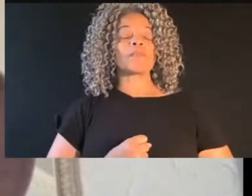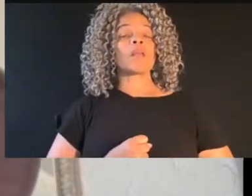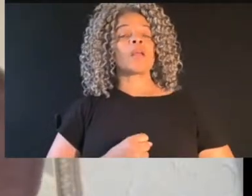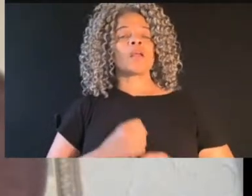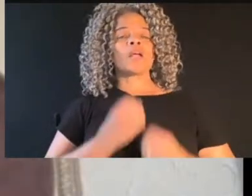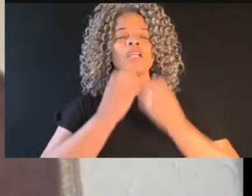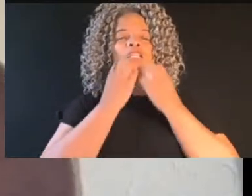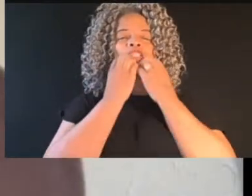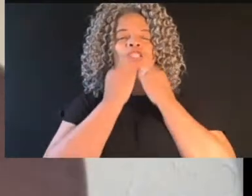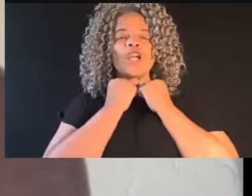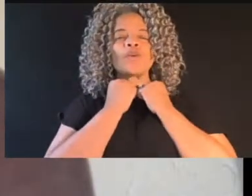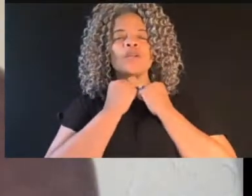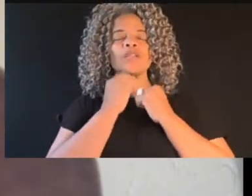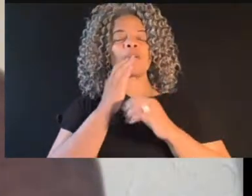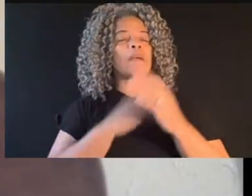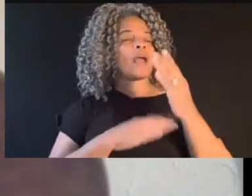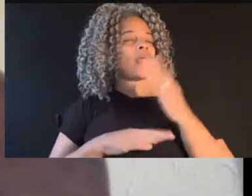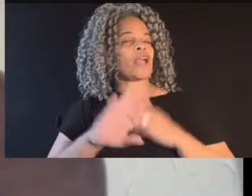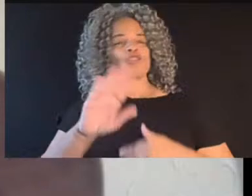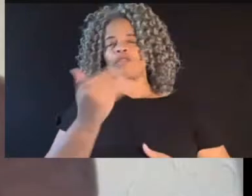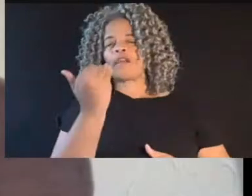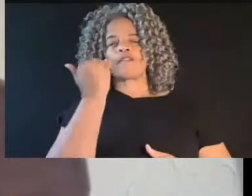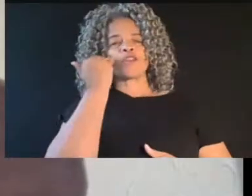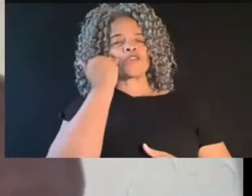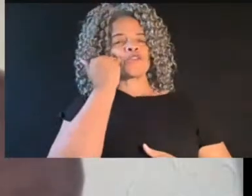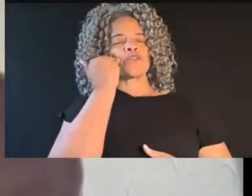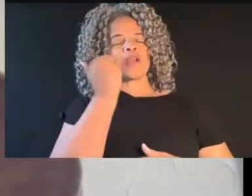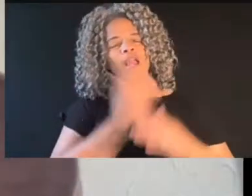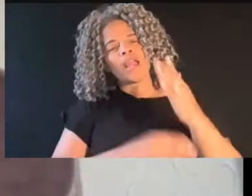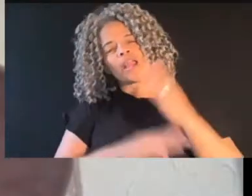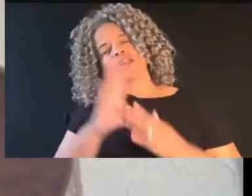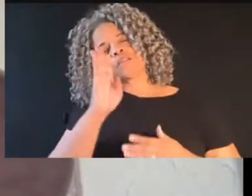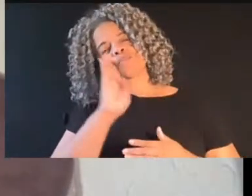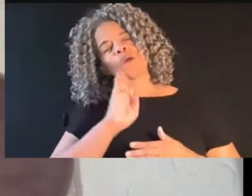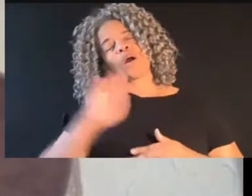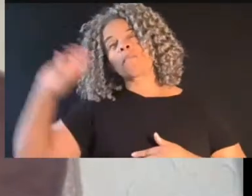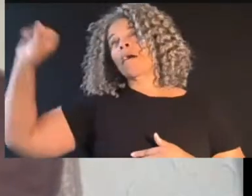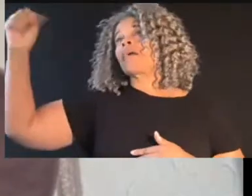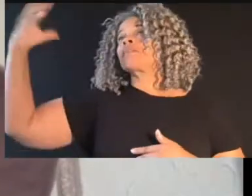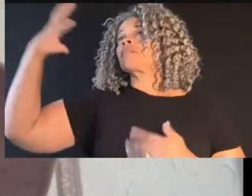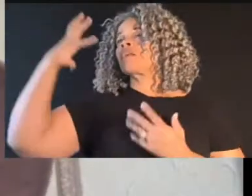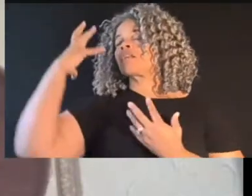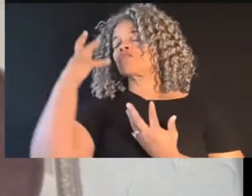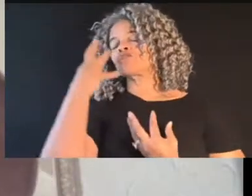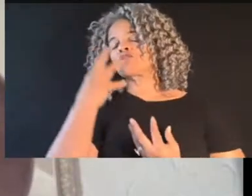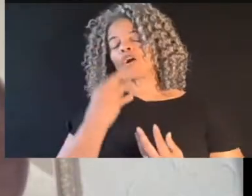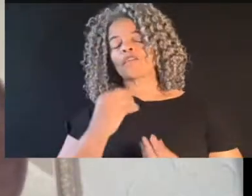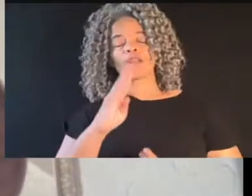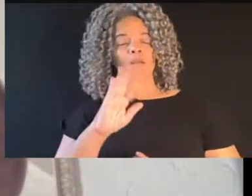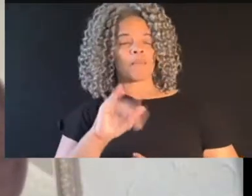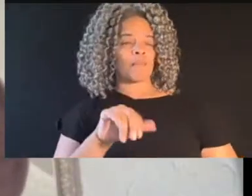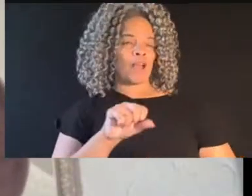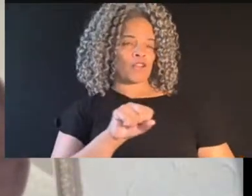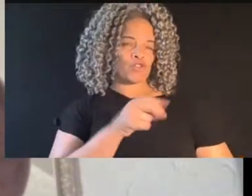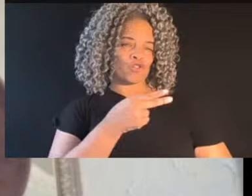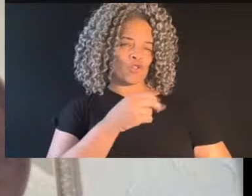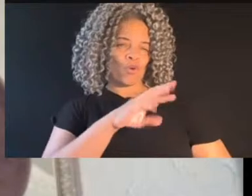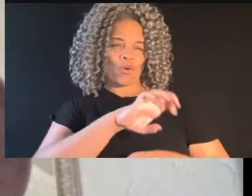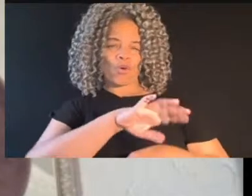Cherished by hands you never knew, hands browned by sun and softened by shore.